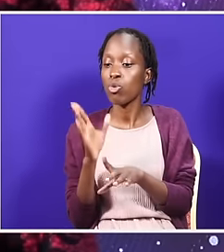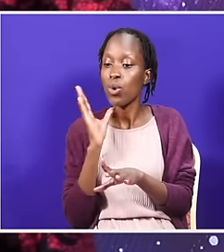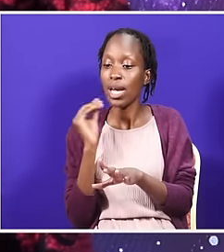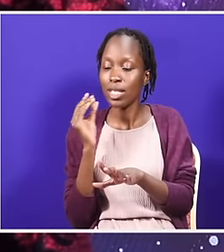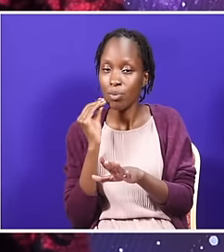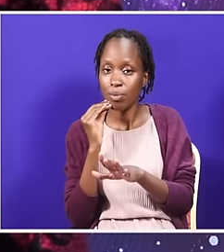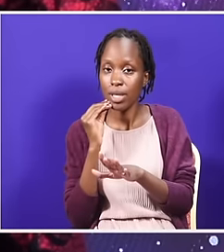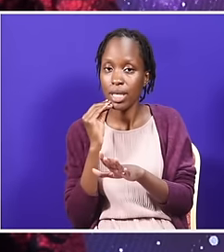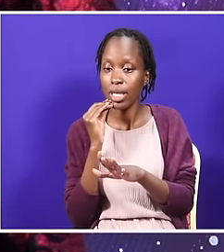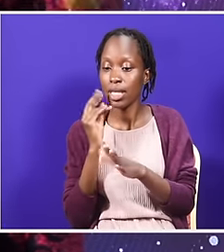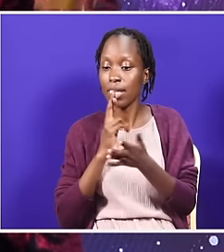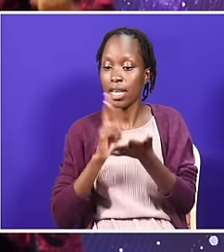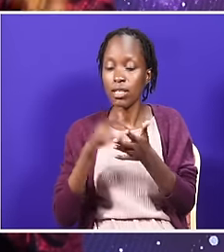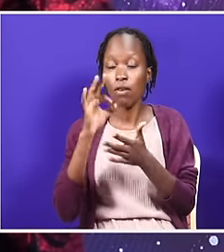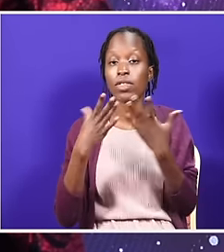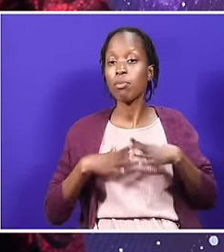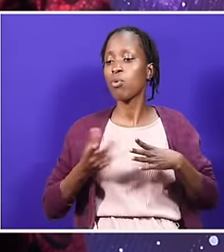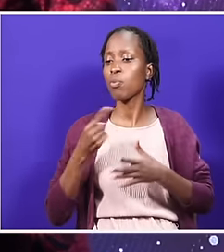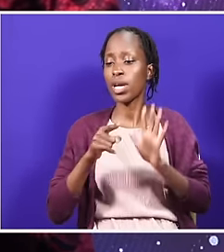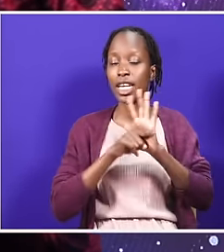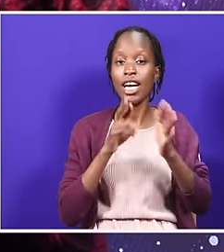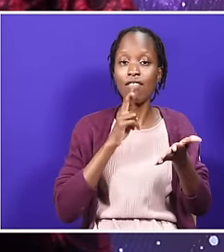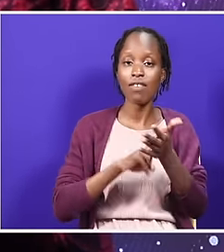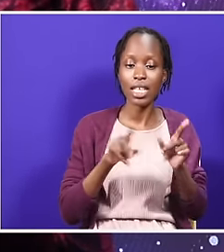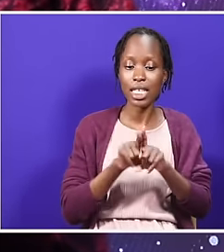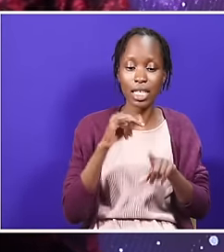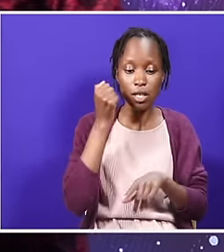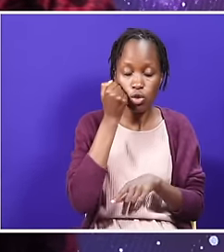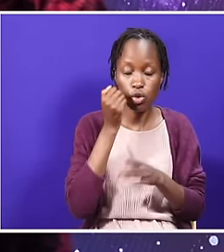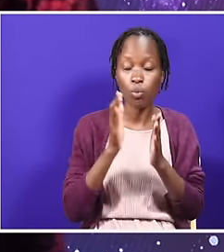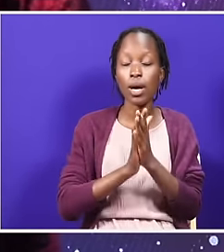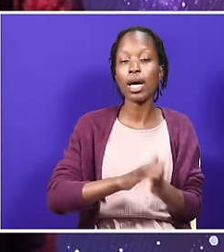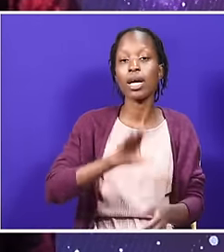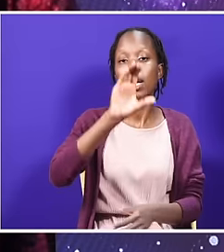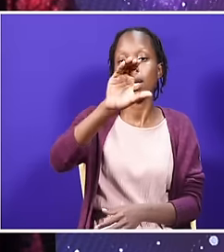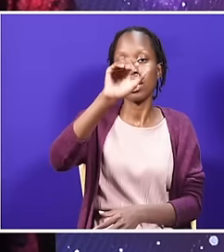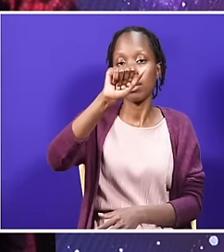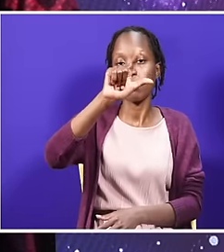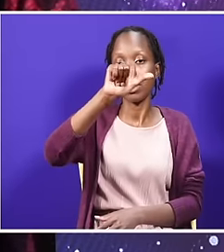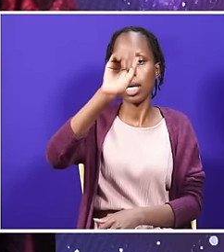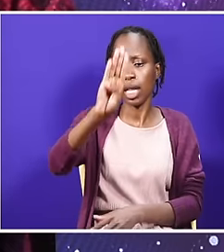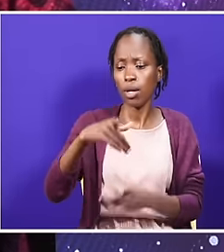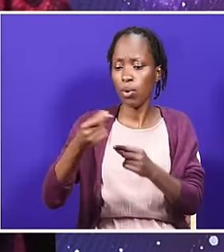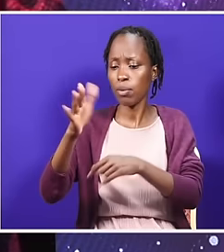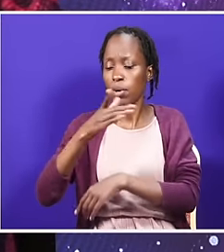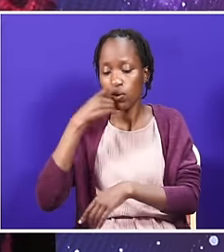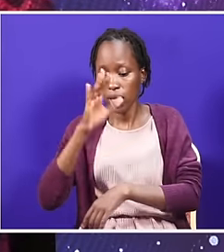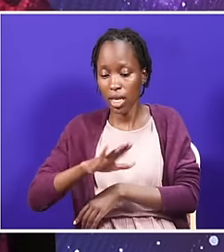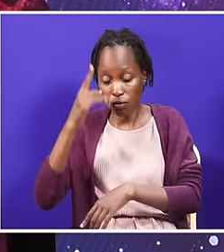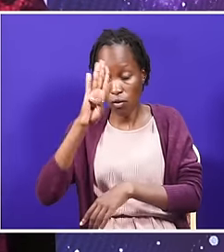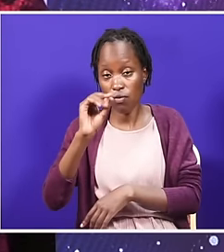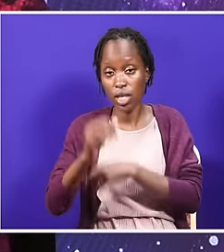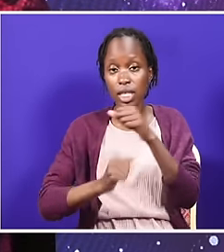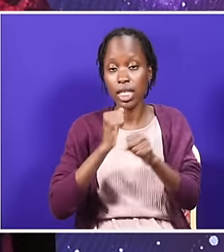were telling the bad report. Him and Joshua end up back in the desert for 40 years. And he says in